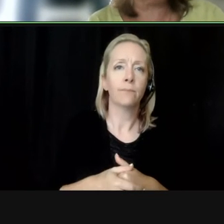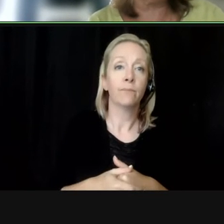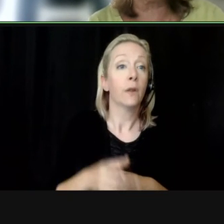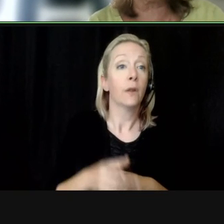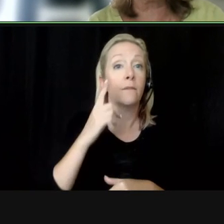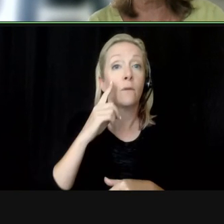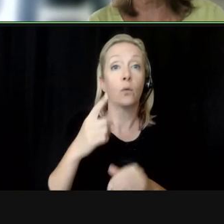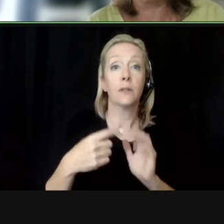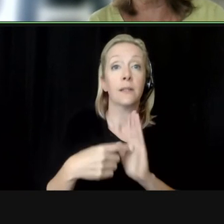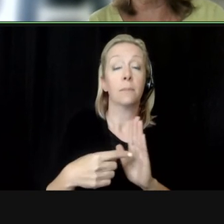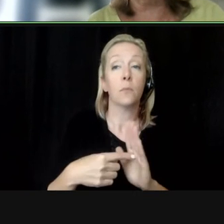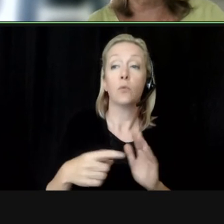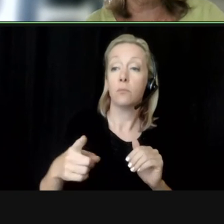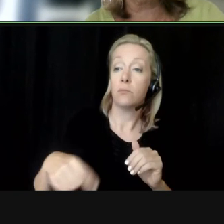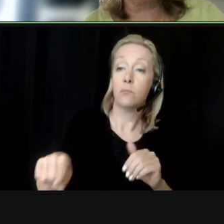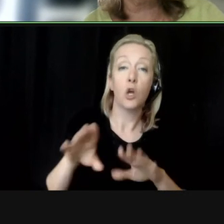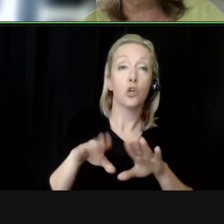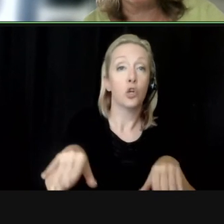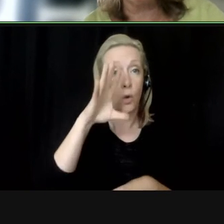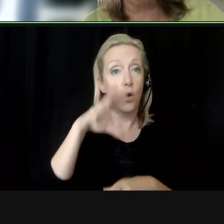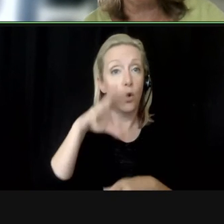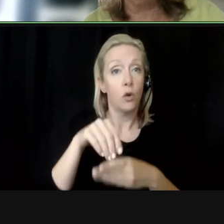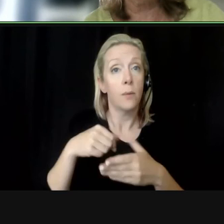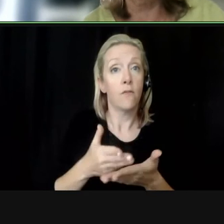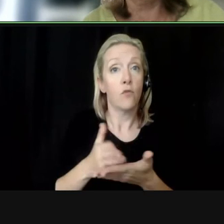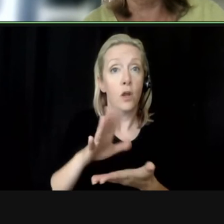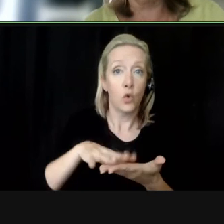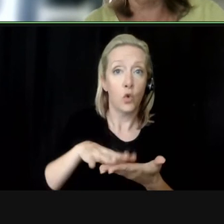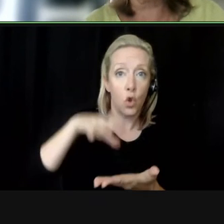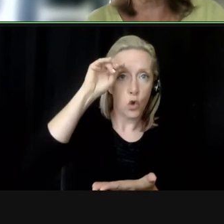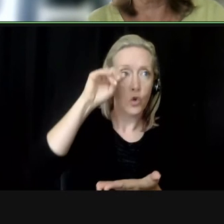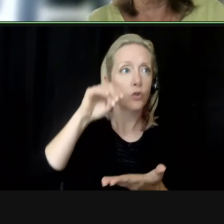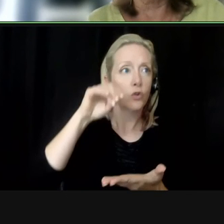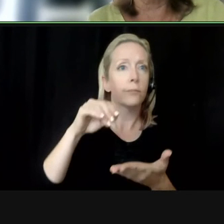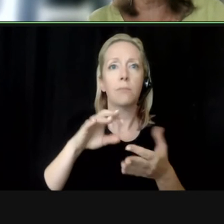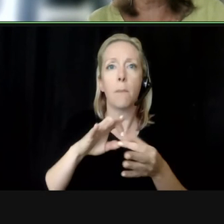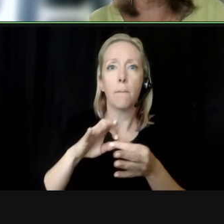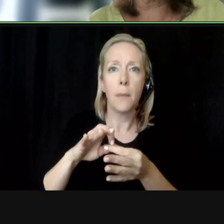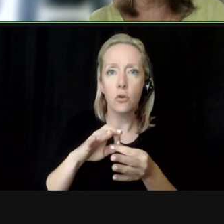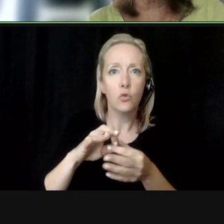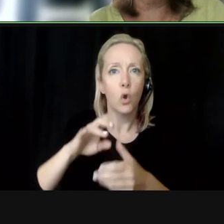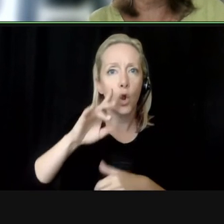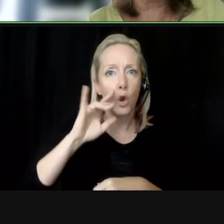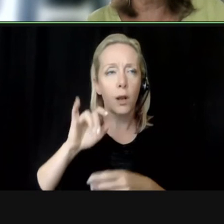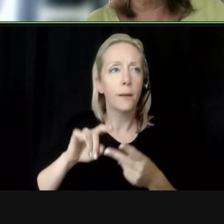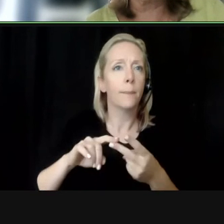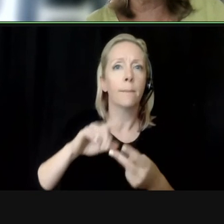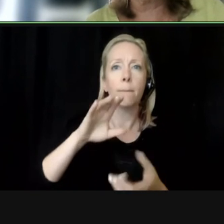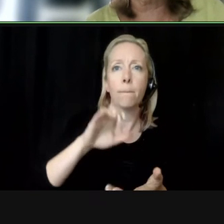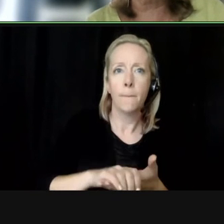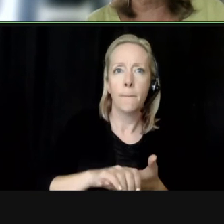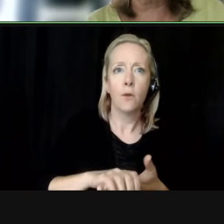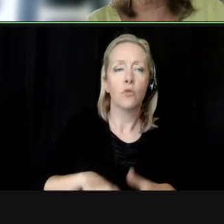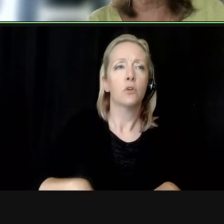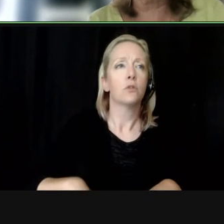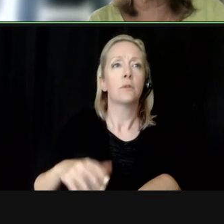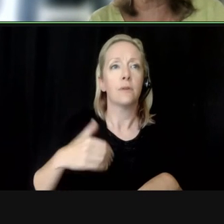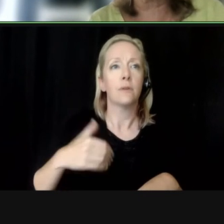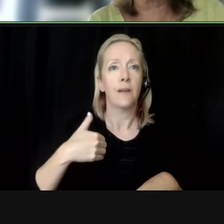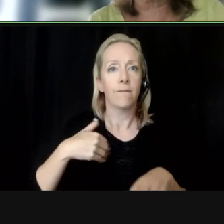marriage, parenthood, and appropriate sexuality. We know that some are unable to